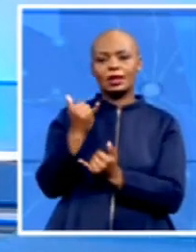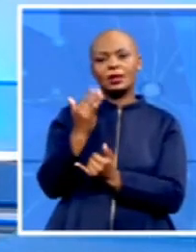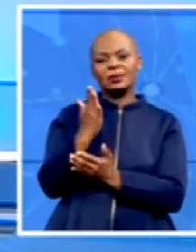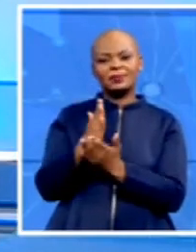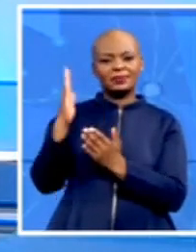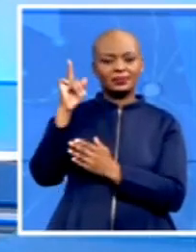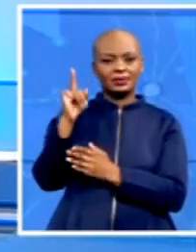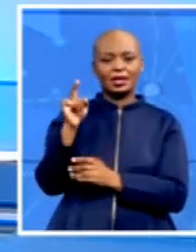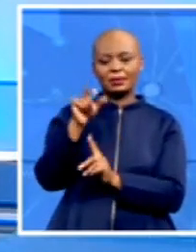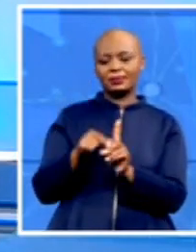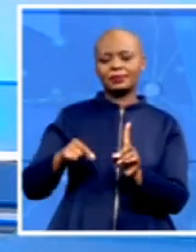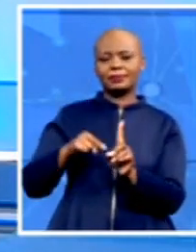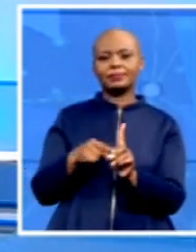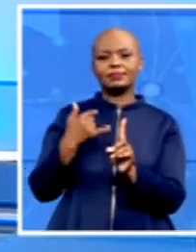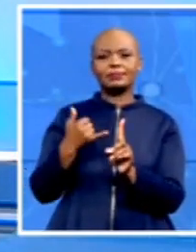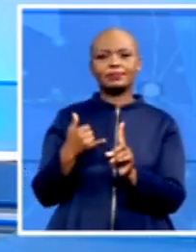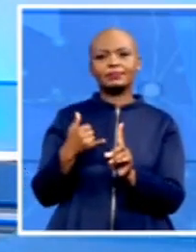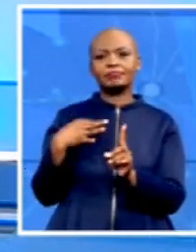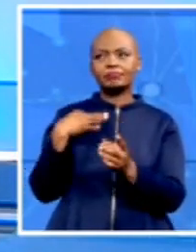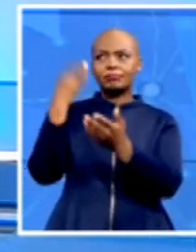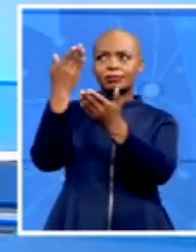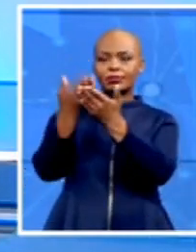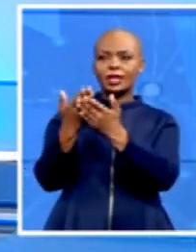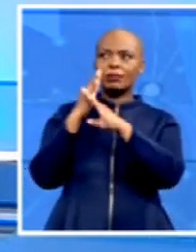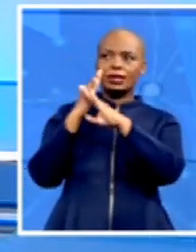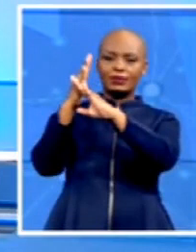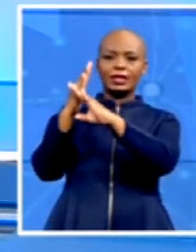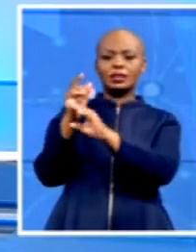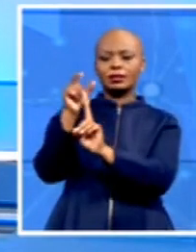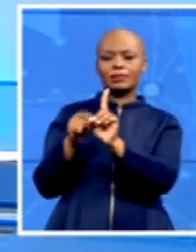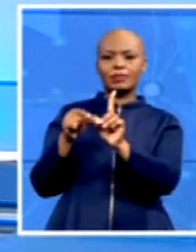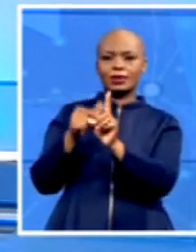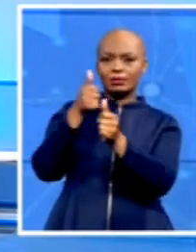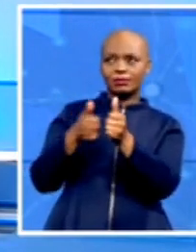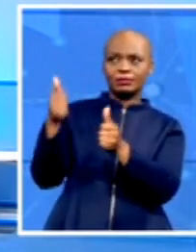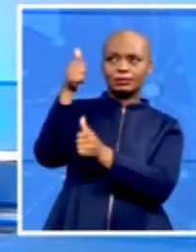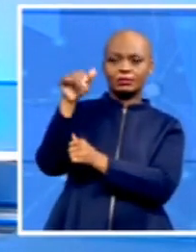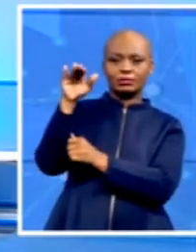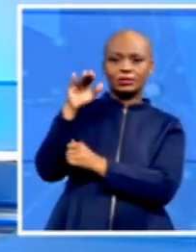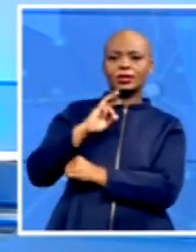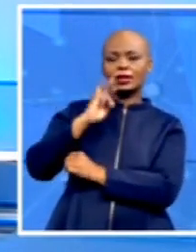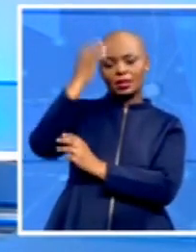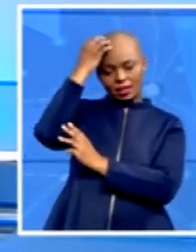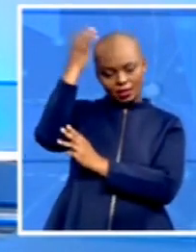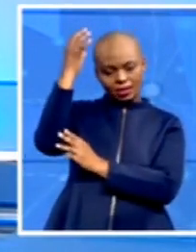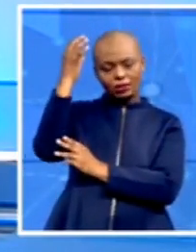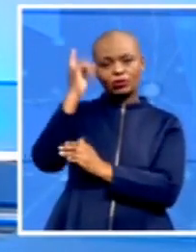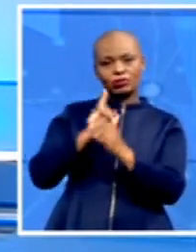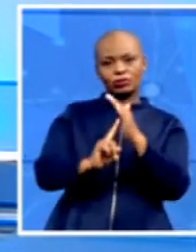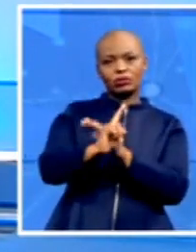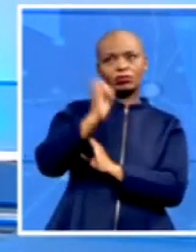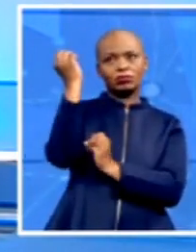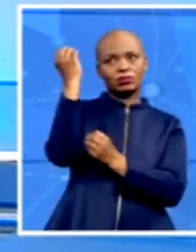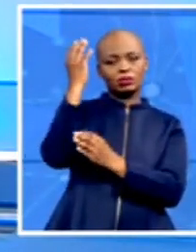interdict to prevent King MisuZulu KaZwelithini from addressing the commemoration of the Battle of iSandlwana. The member approached the